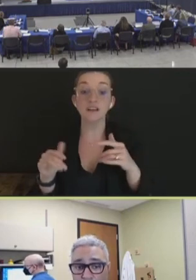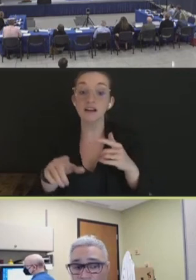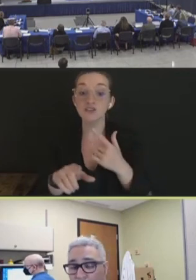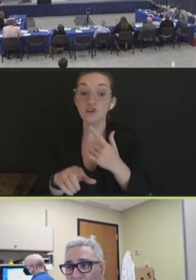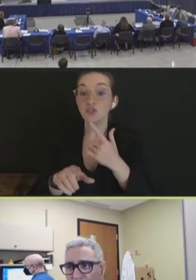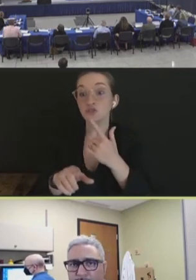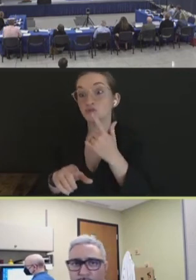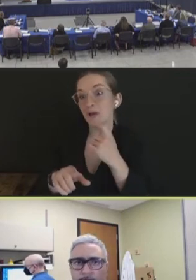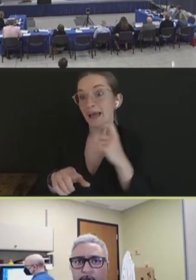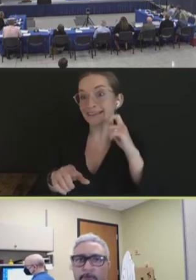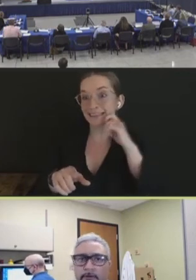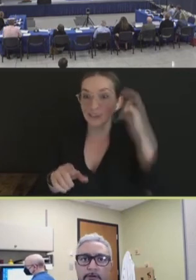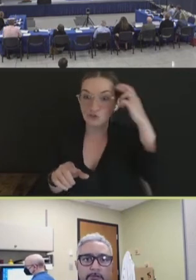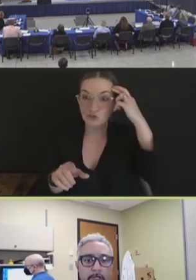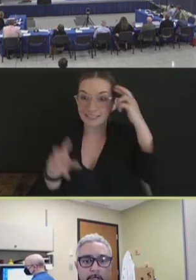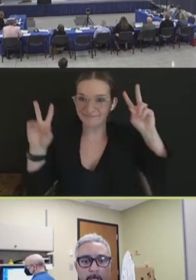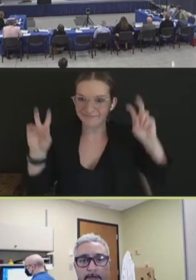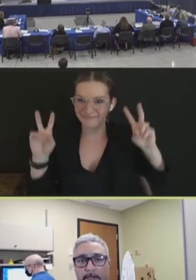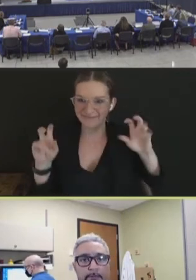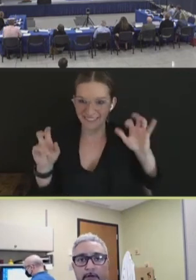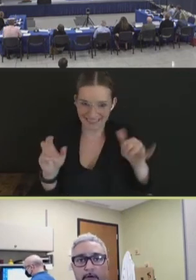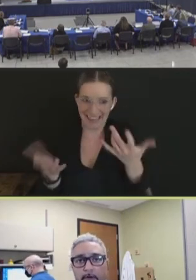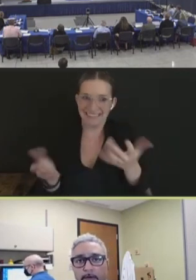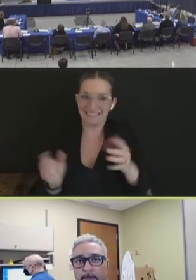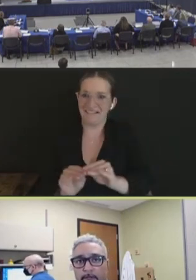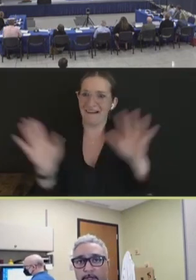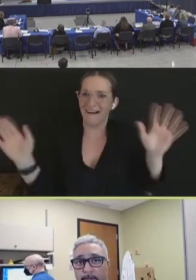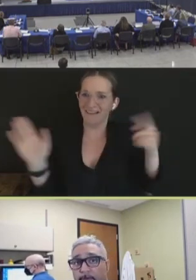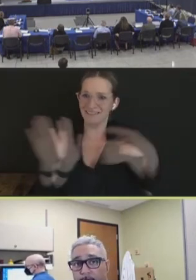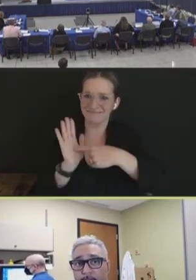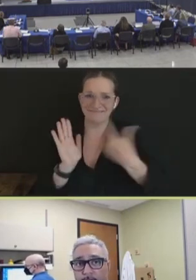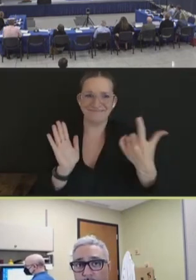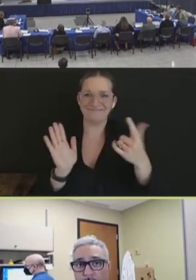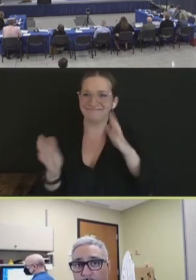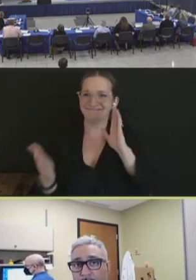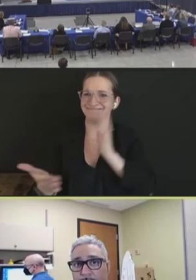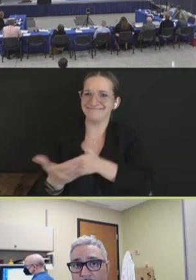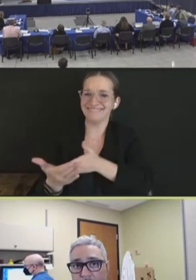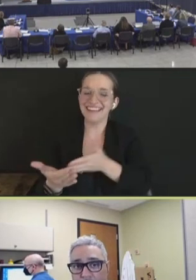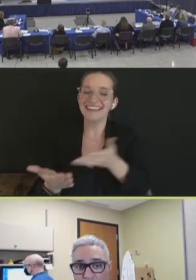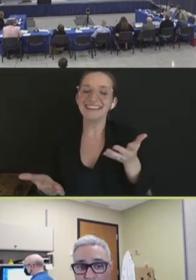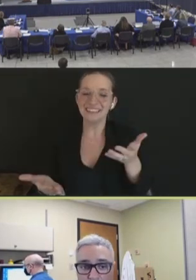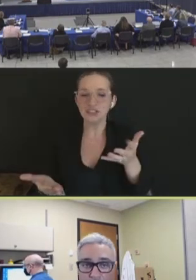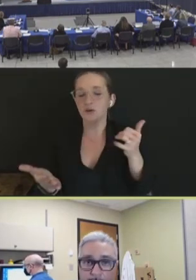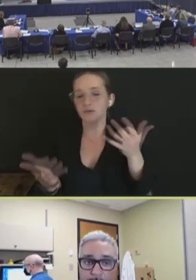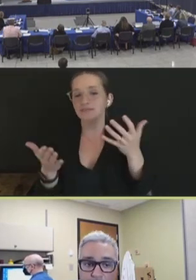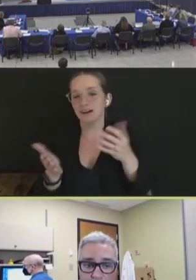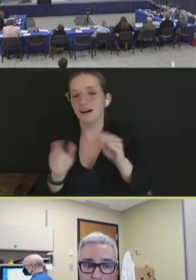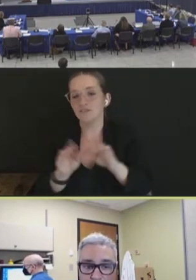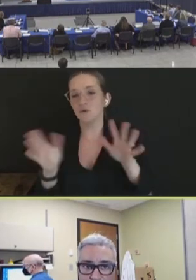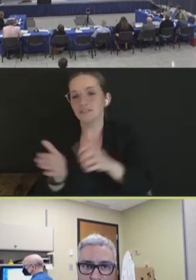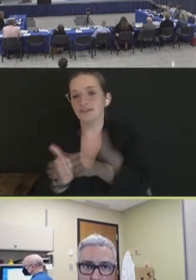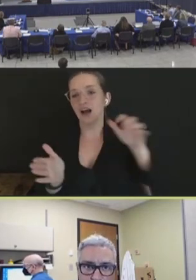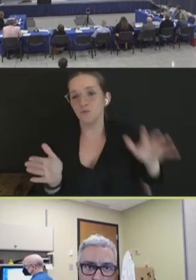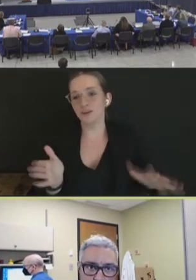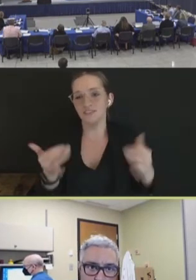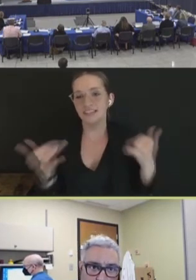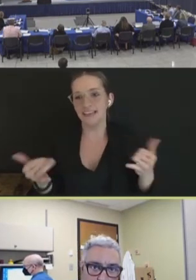happened before. And then, of course, we know there's huge stigma around immigration and documentation status. Next slide, please.